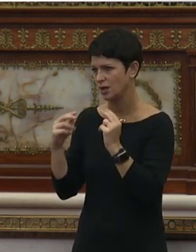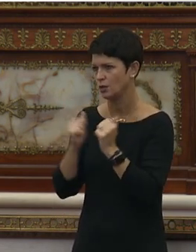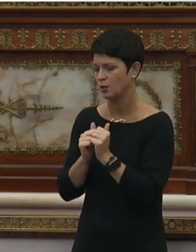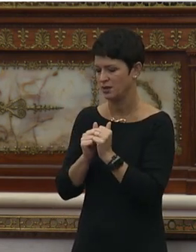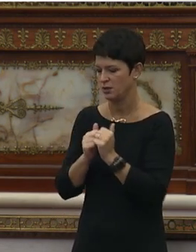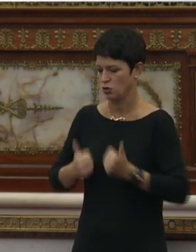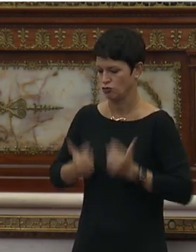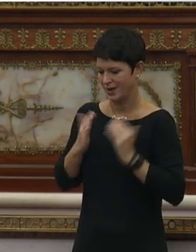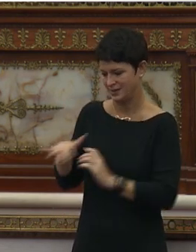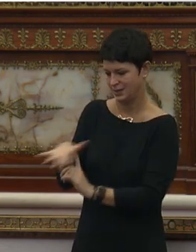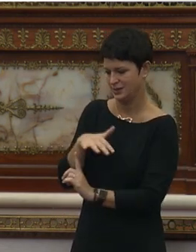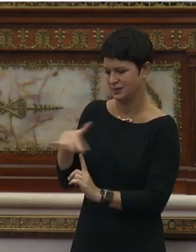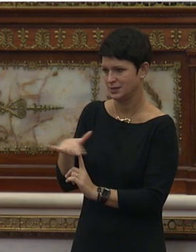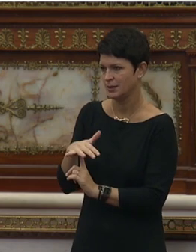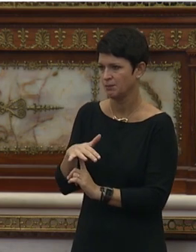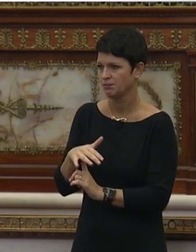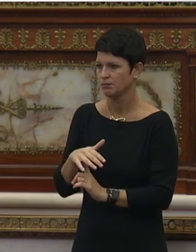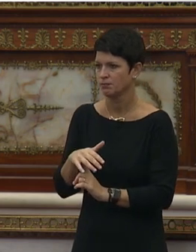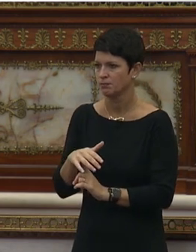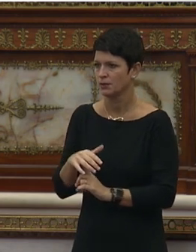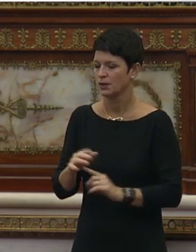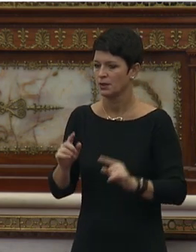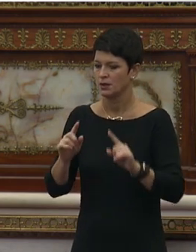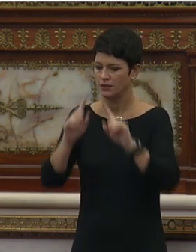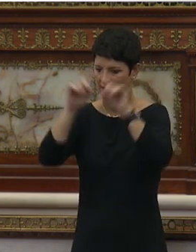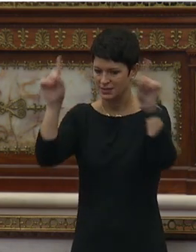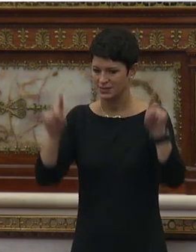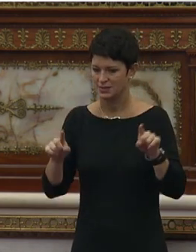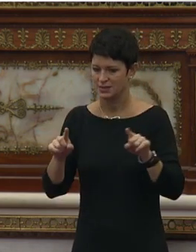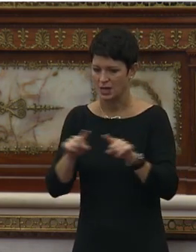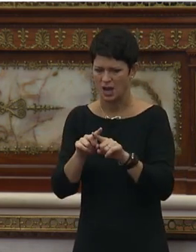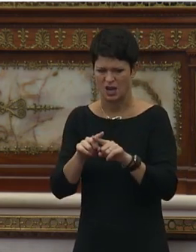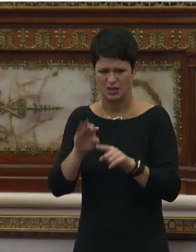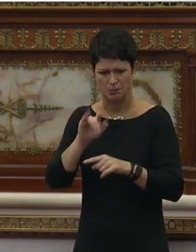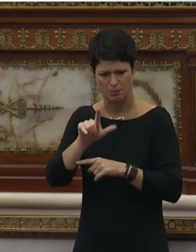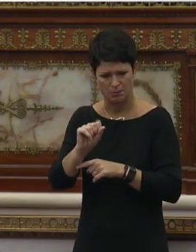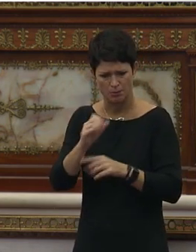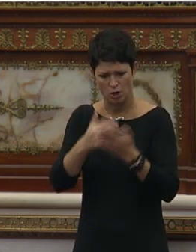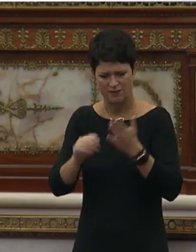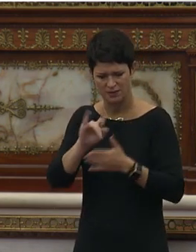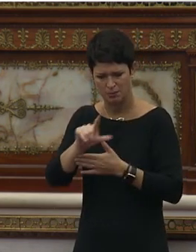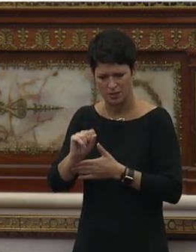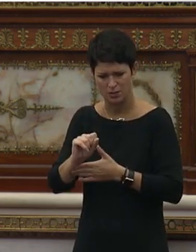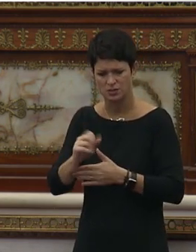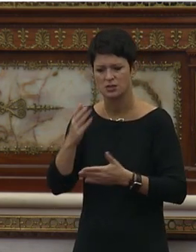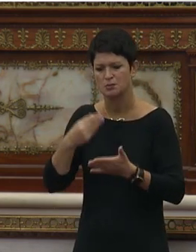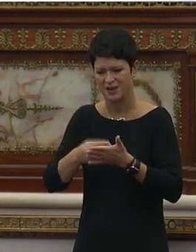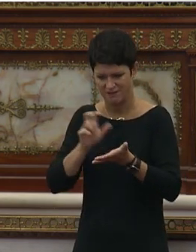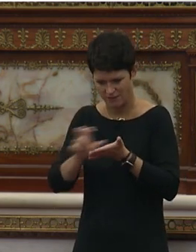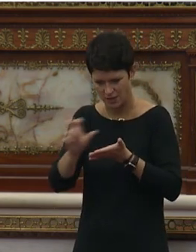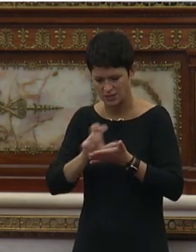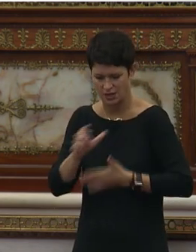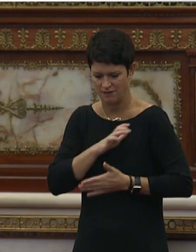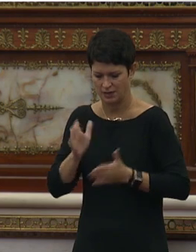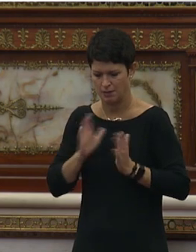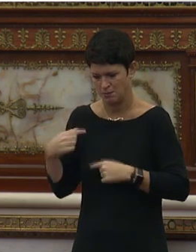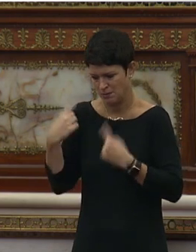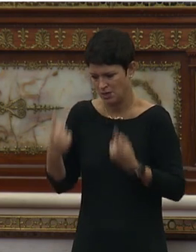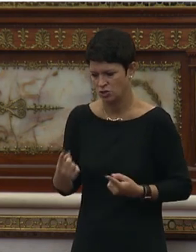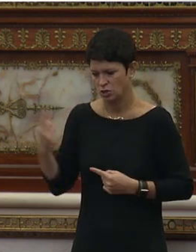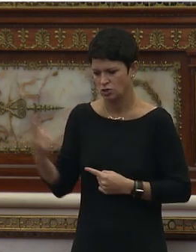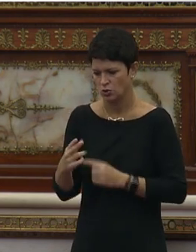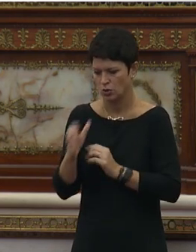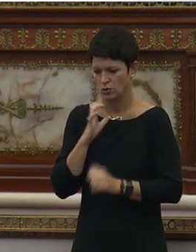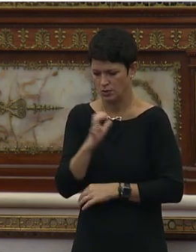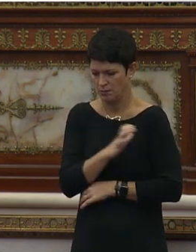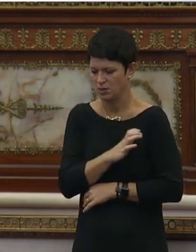residents. There's a sign aspect of our bills. We understand that there's thin funding of the commission, historical